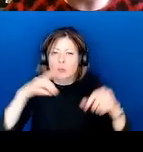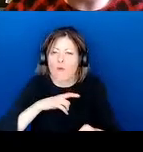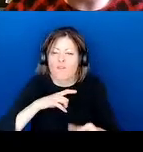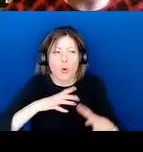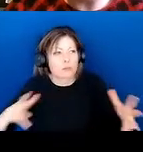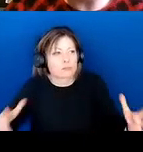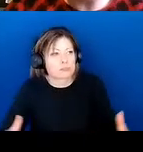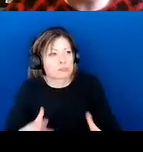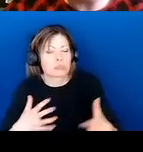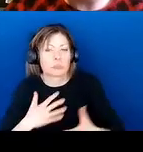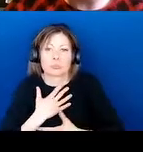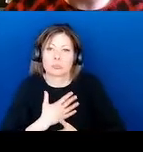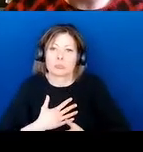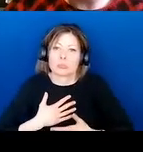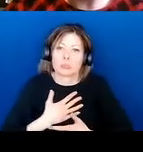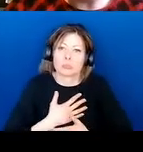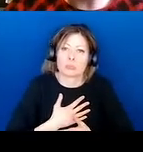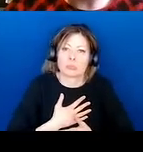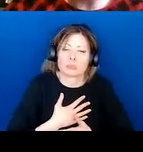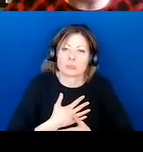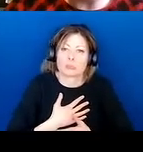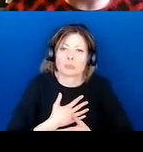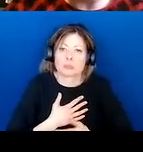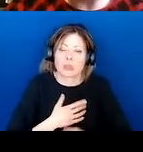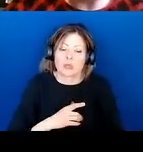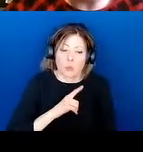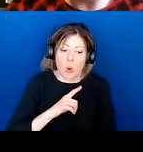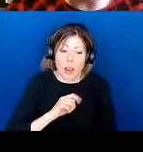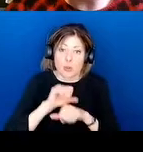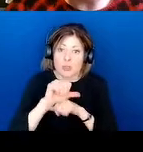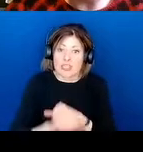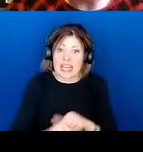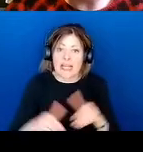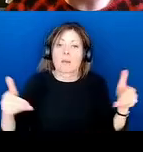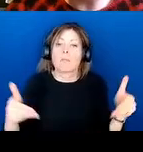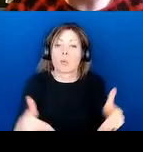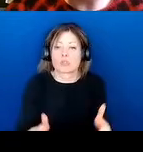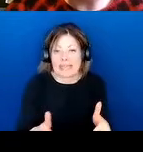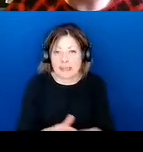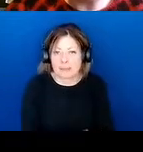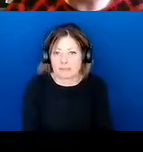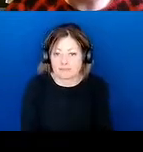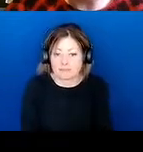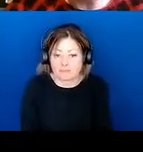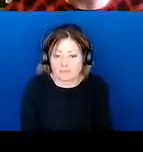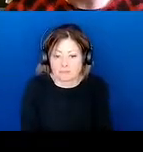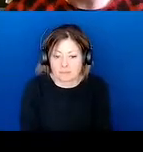of melancholy, as the next venue is the Mausoleum,